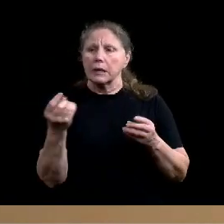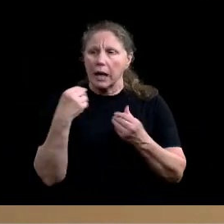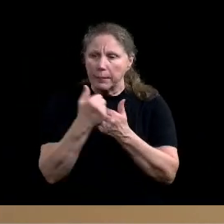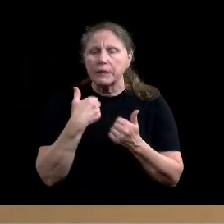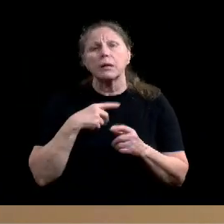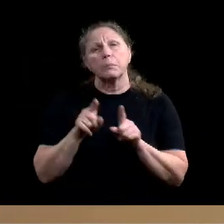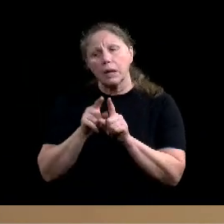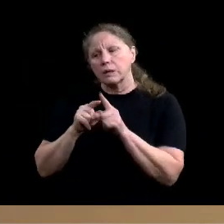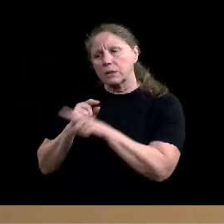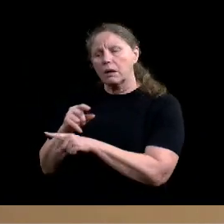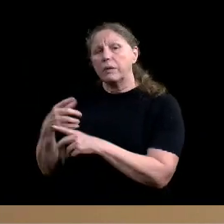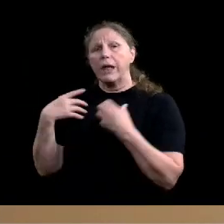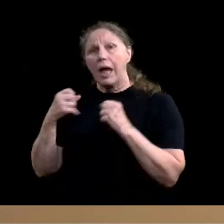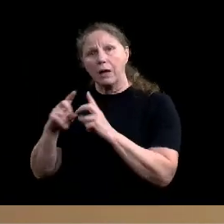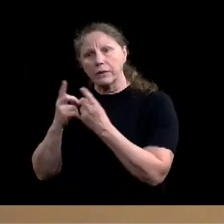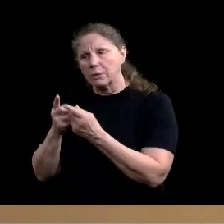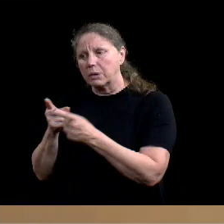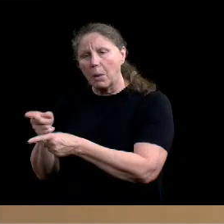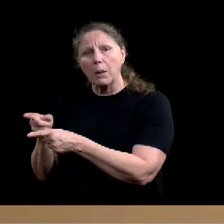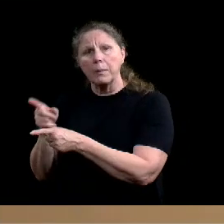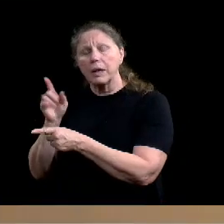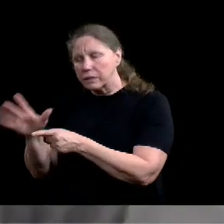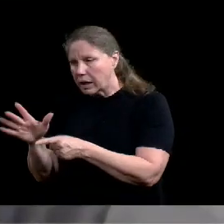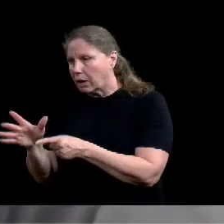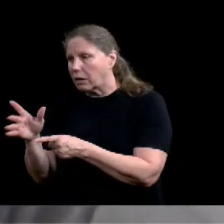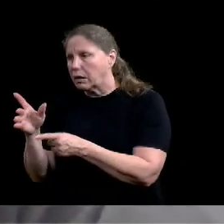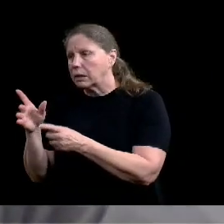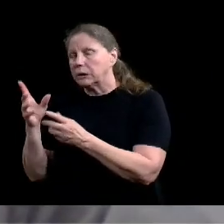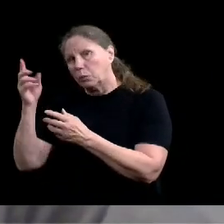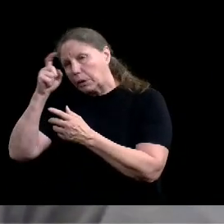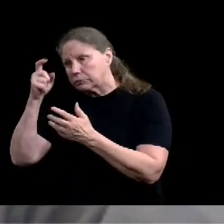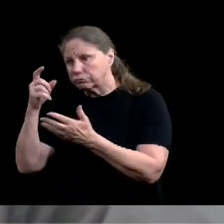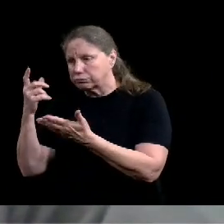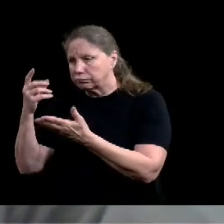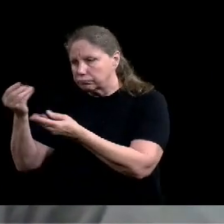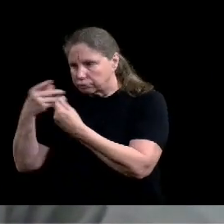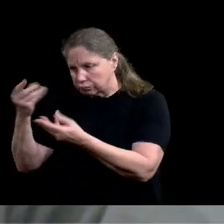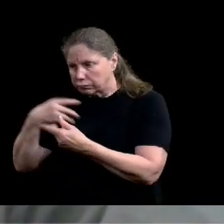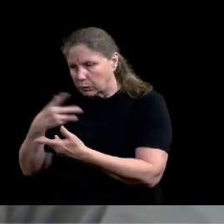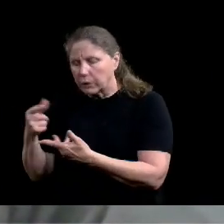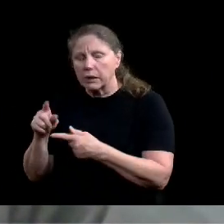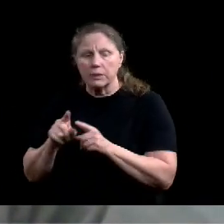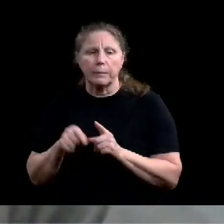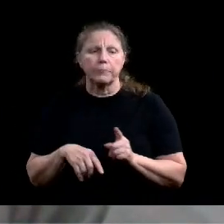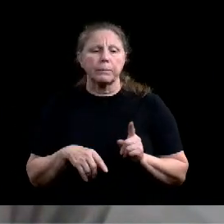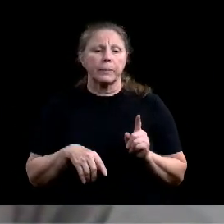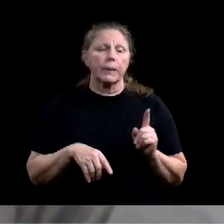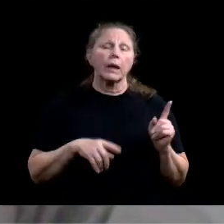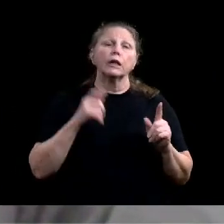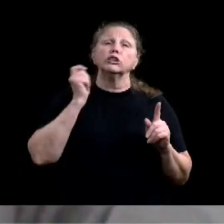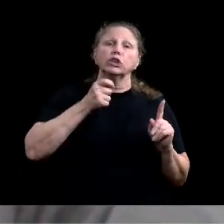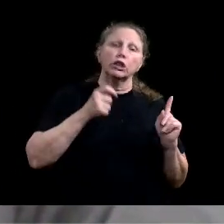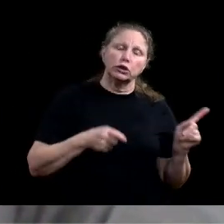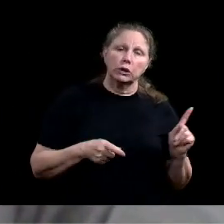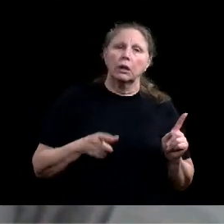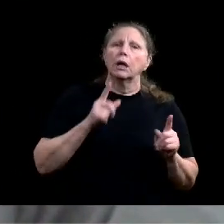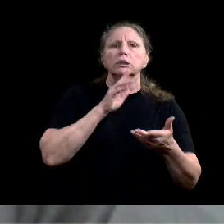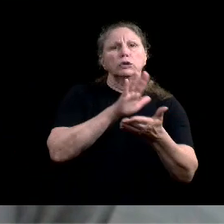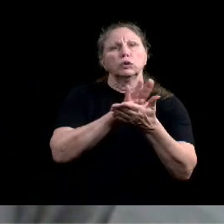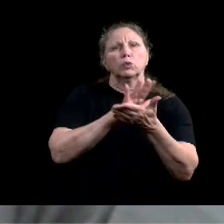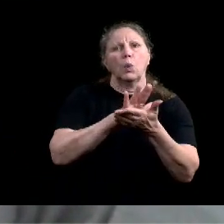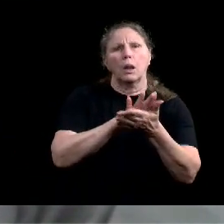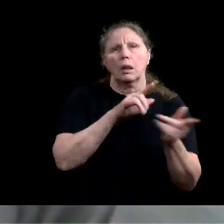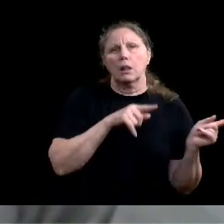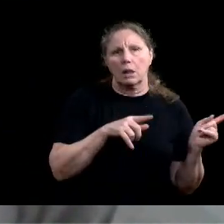director of the health district. And academics or folks are also involved in it to help us sort out